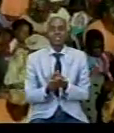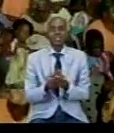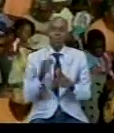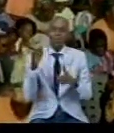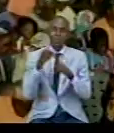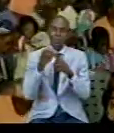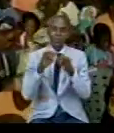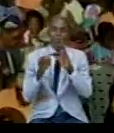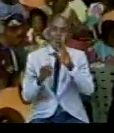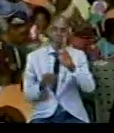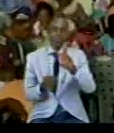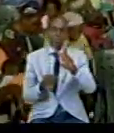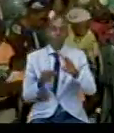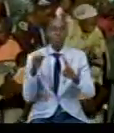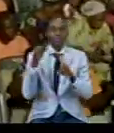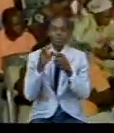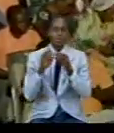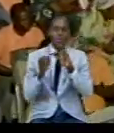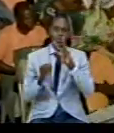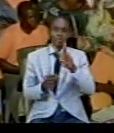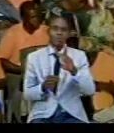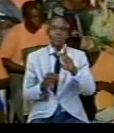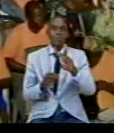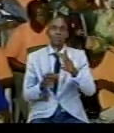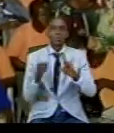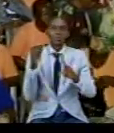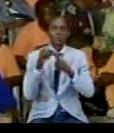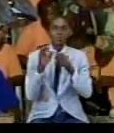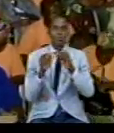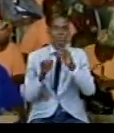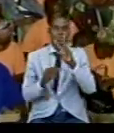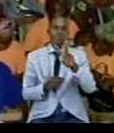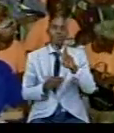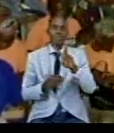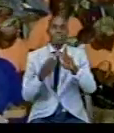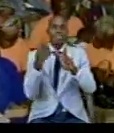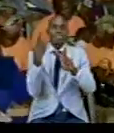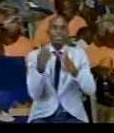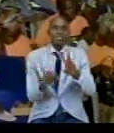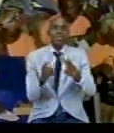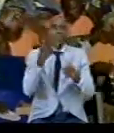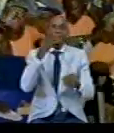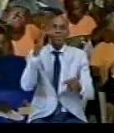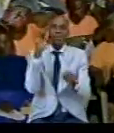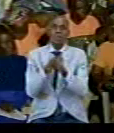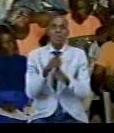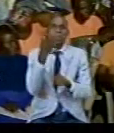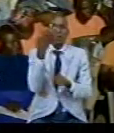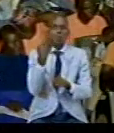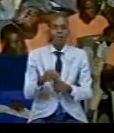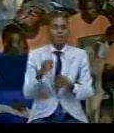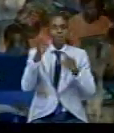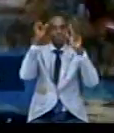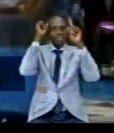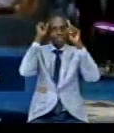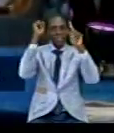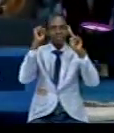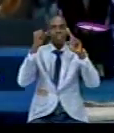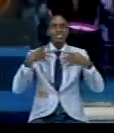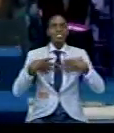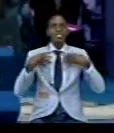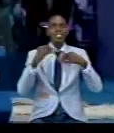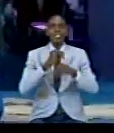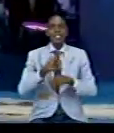number two. We're looking at the promise of his healing favor. The